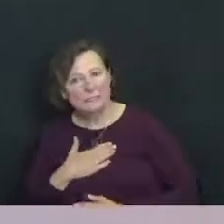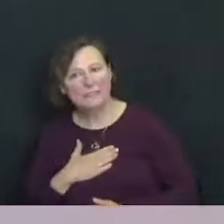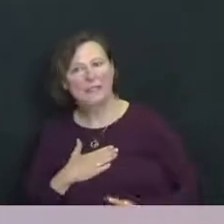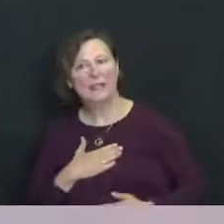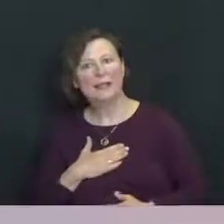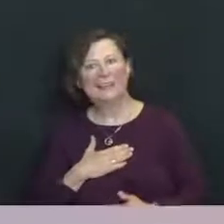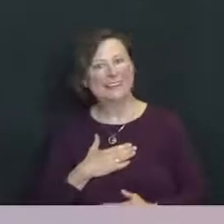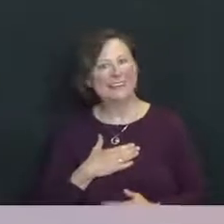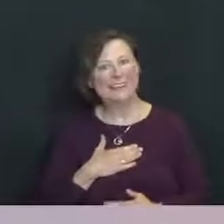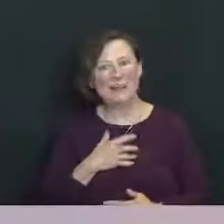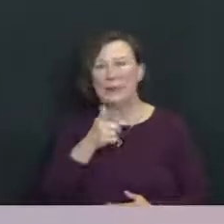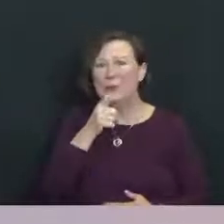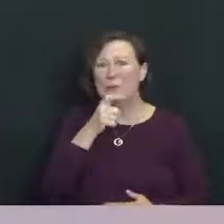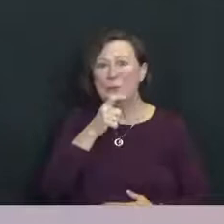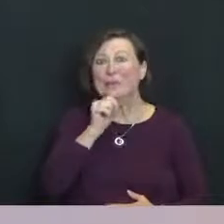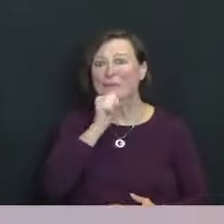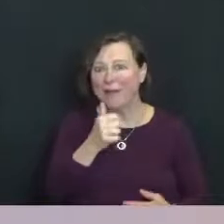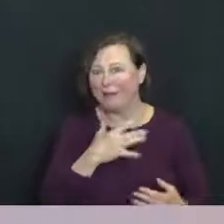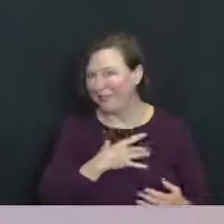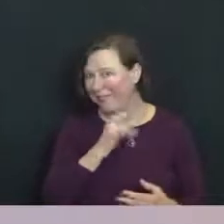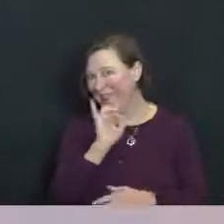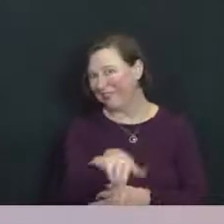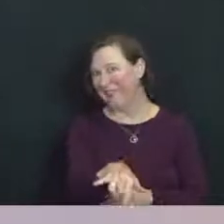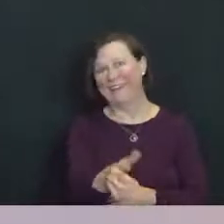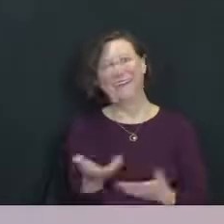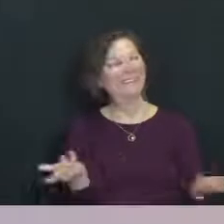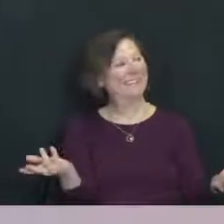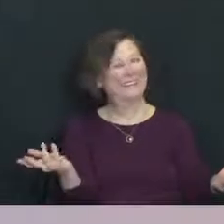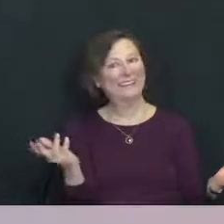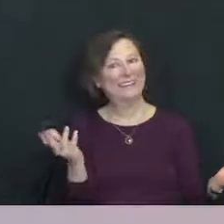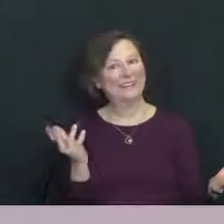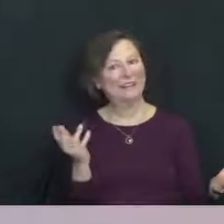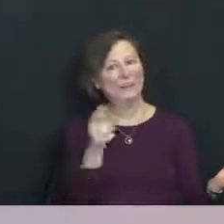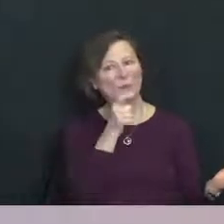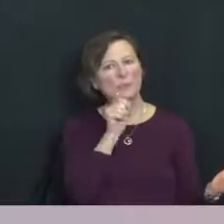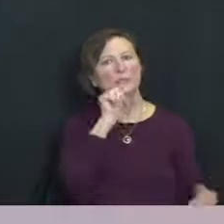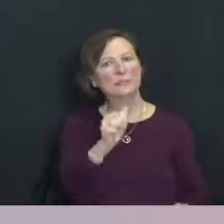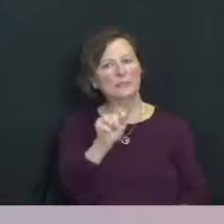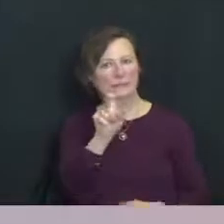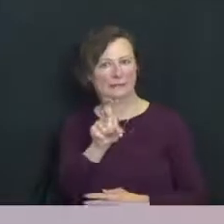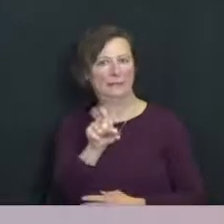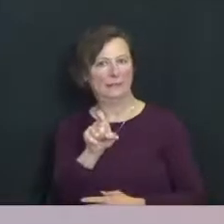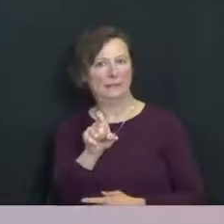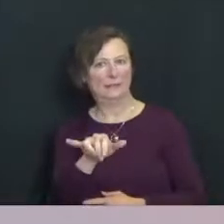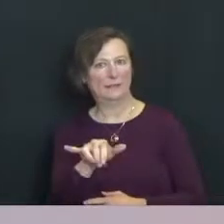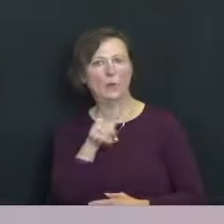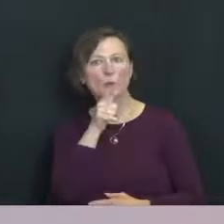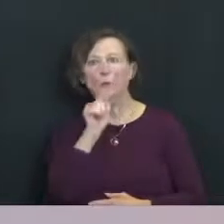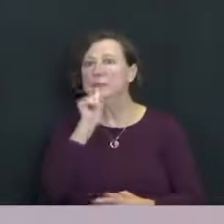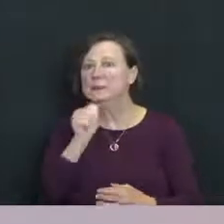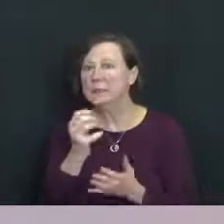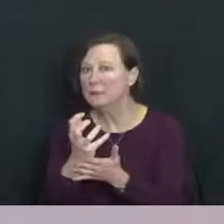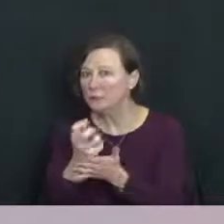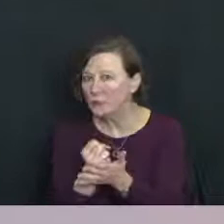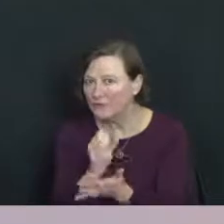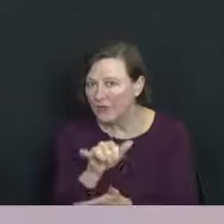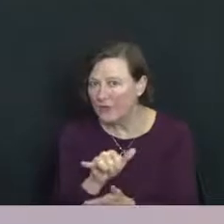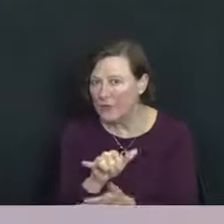Who doesn't like that? Who doesn't need that? Who doesn't deserve that?